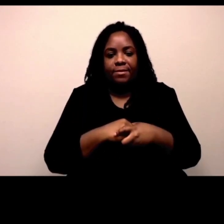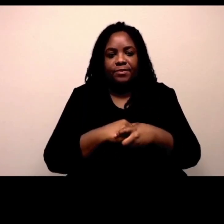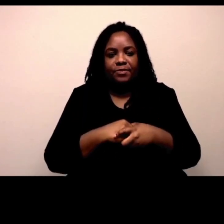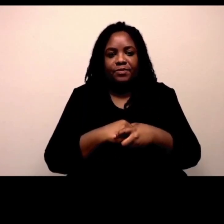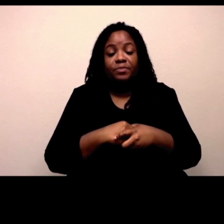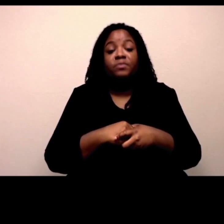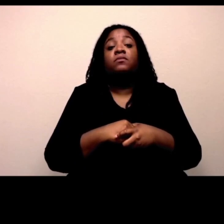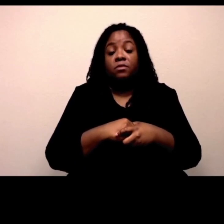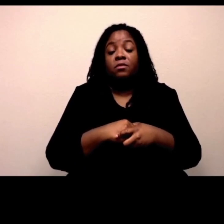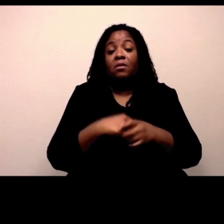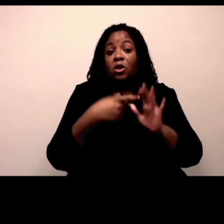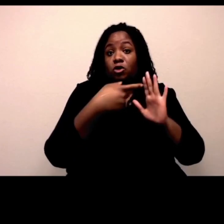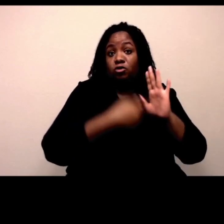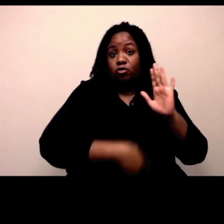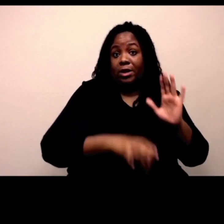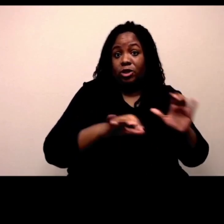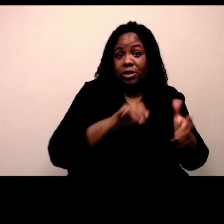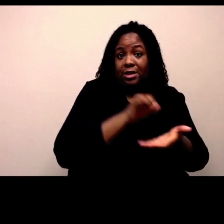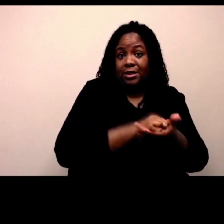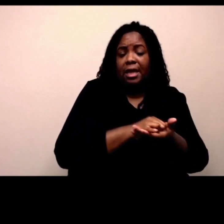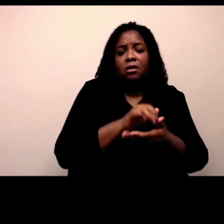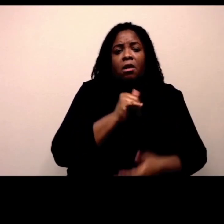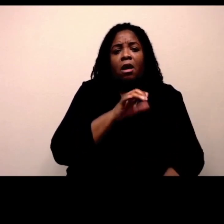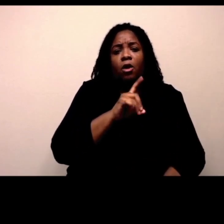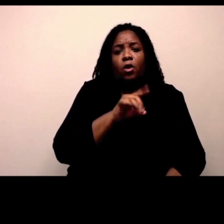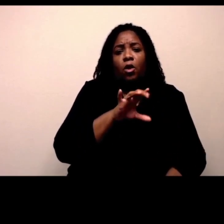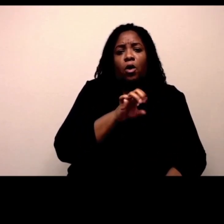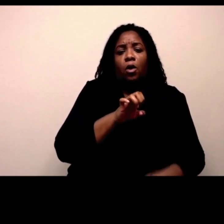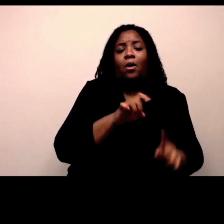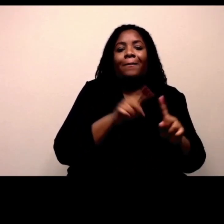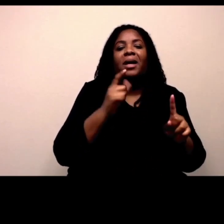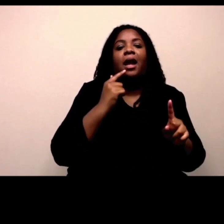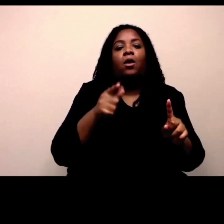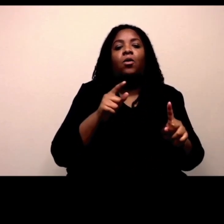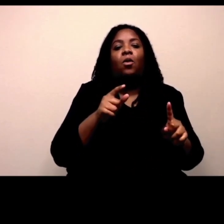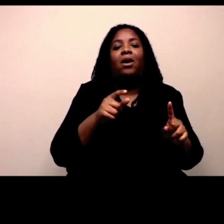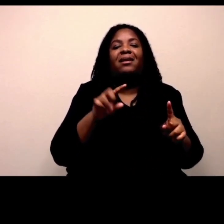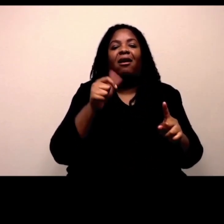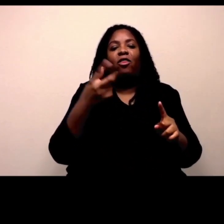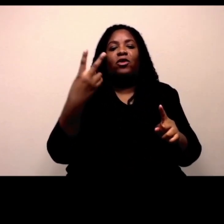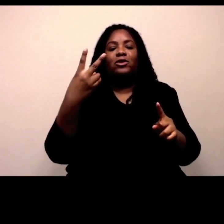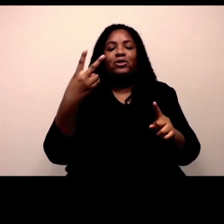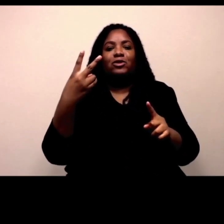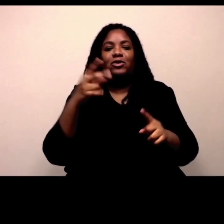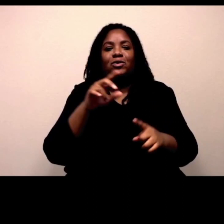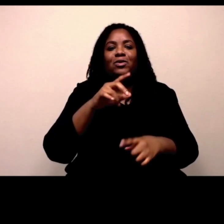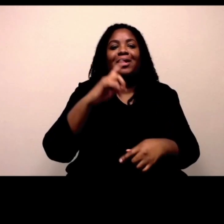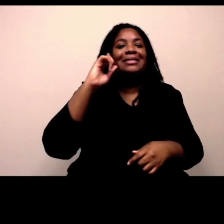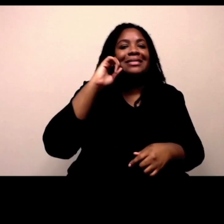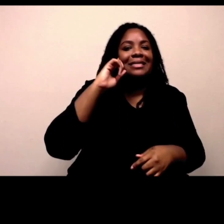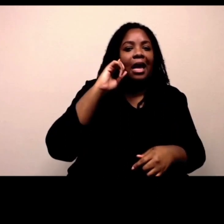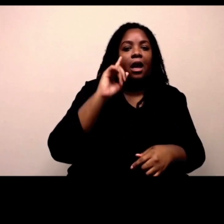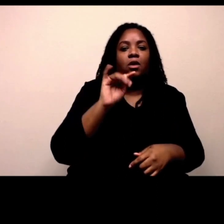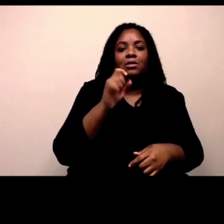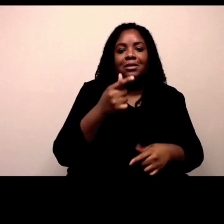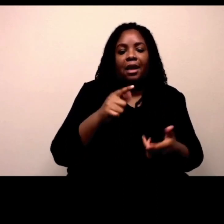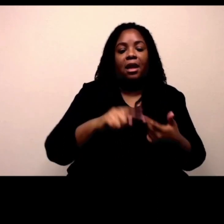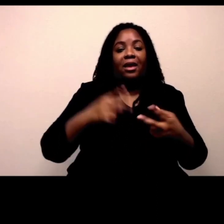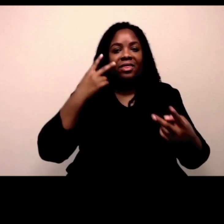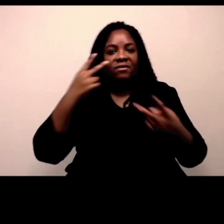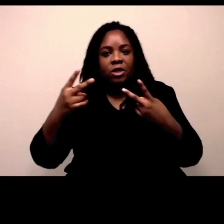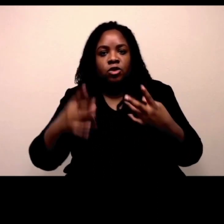Scratch does that. So there is code, but I do want to give a shout out to the other 2 tabs, right? They got that sound tab, they got that visual tab,